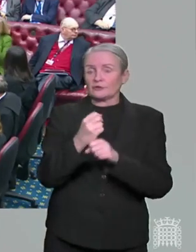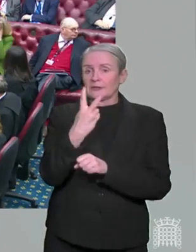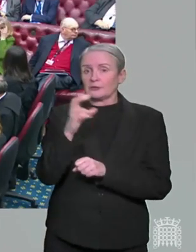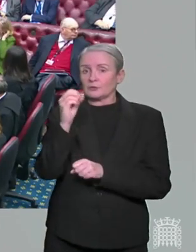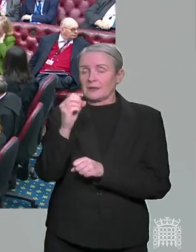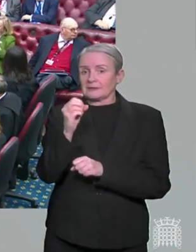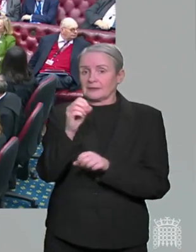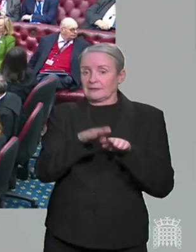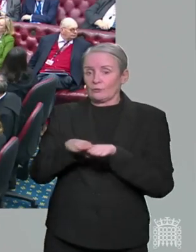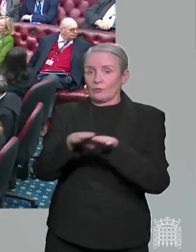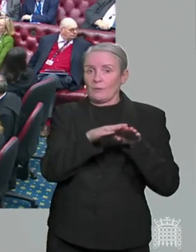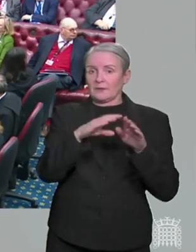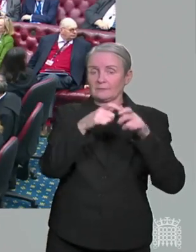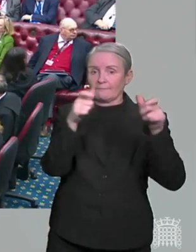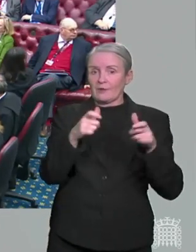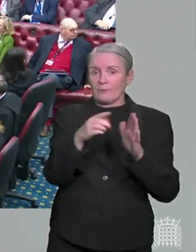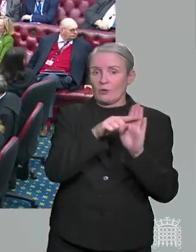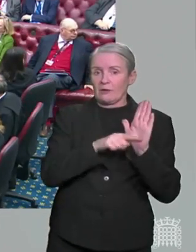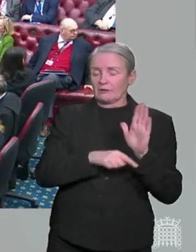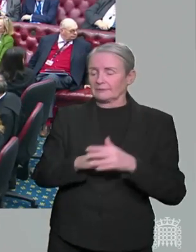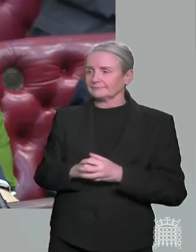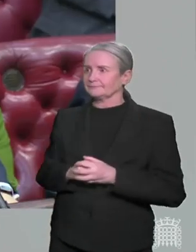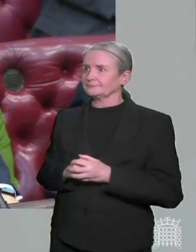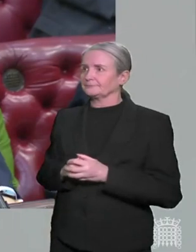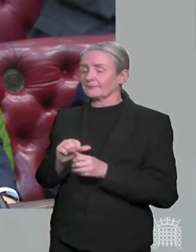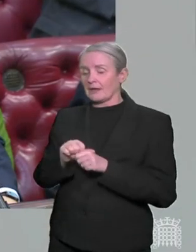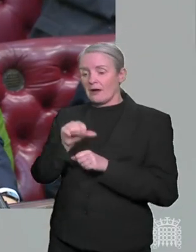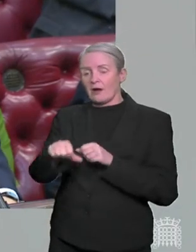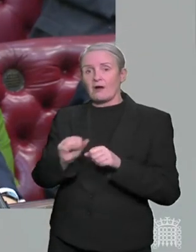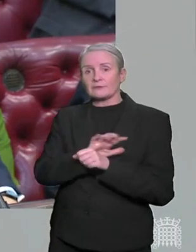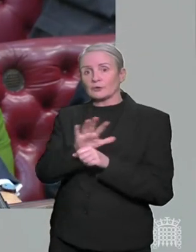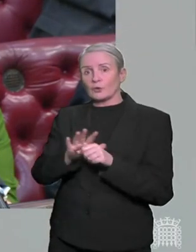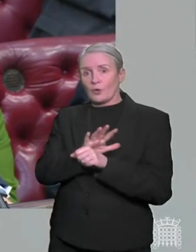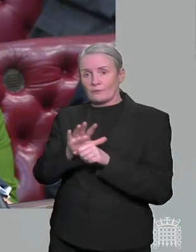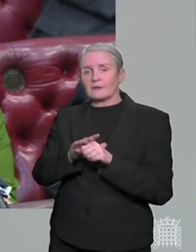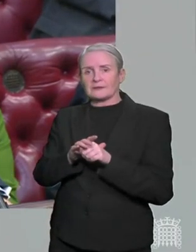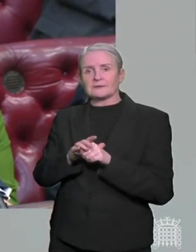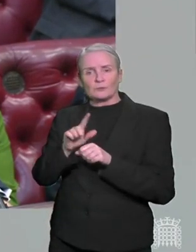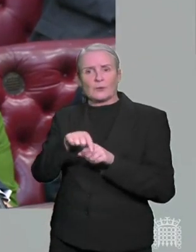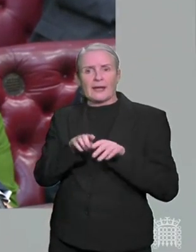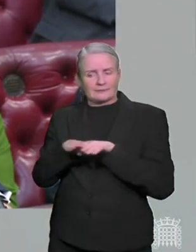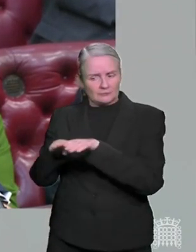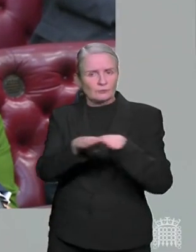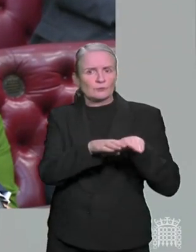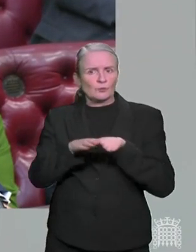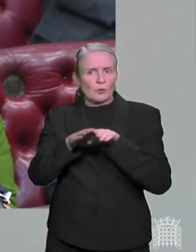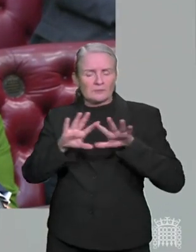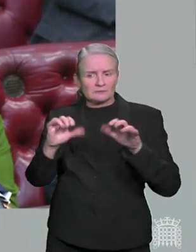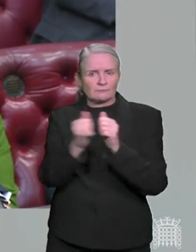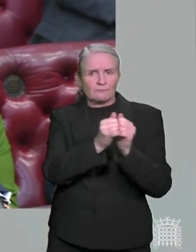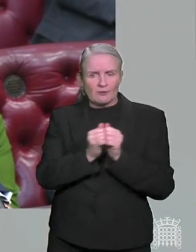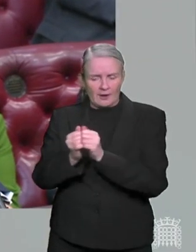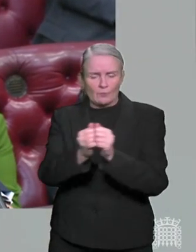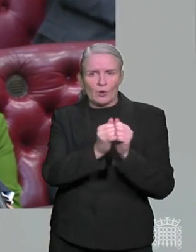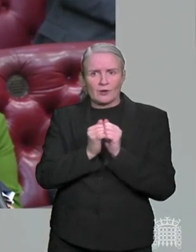My Lords, after COVID, we had the Common Framework by the international community. Sadly, only 4 countries